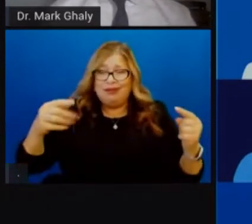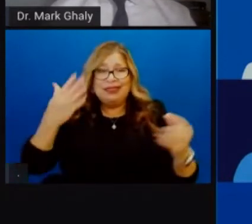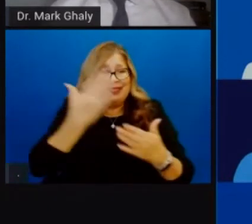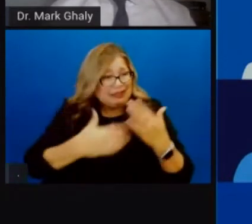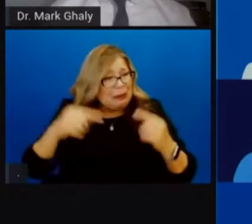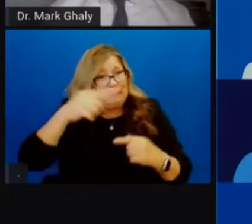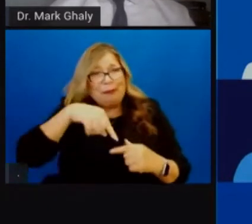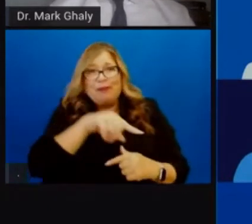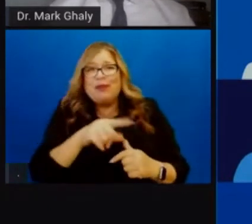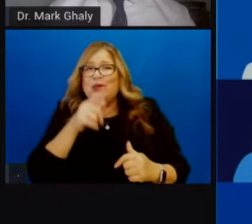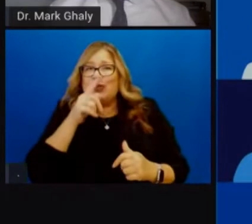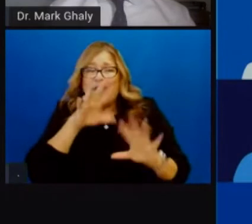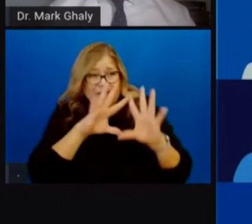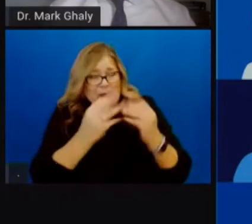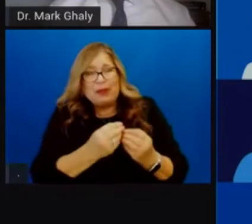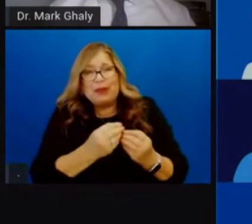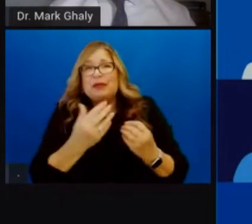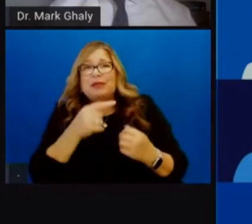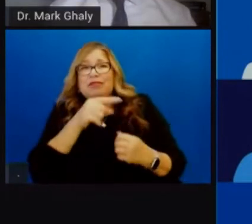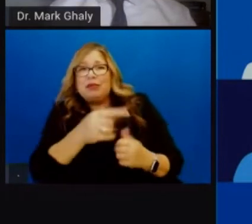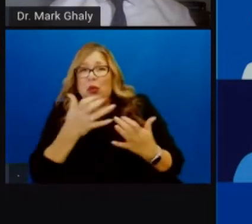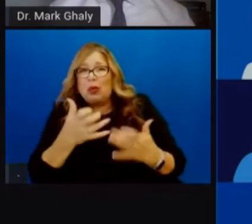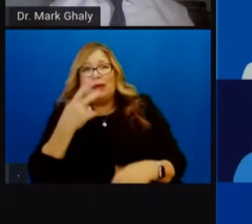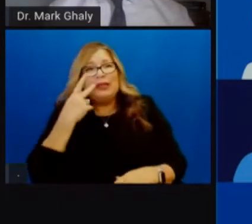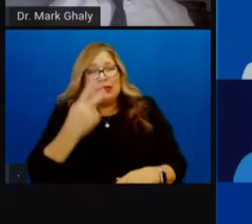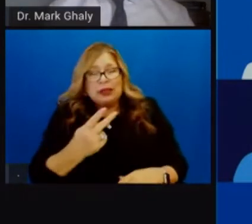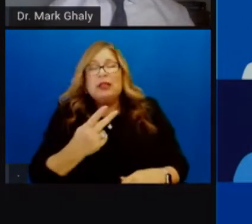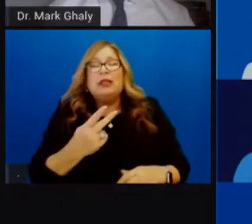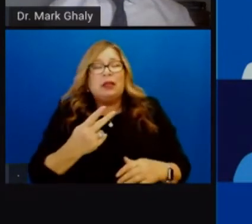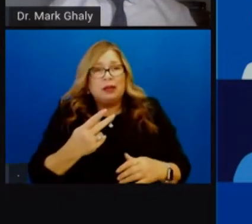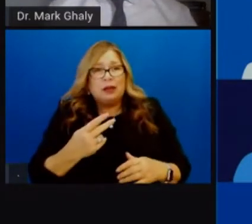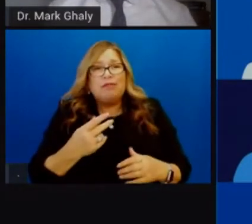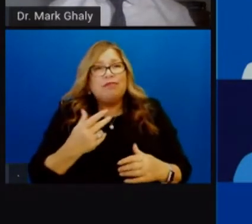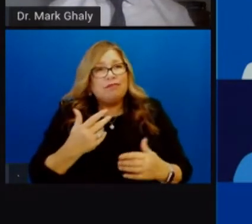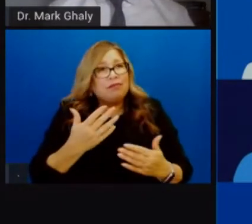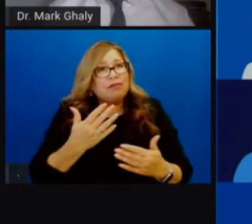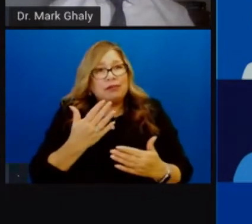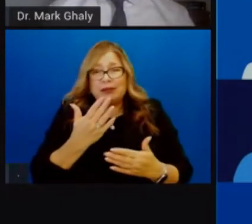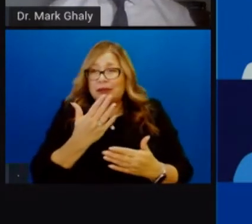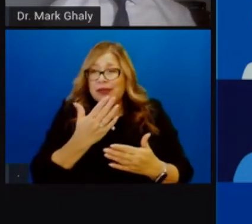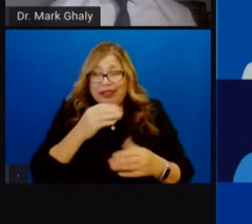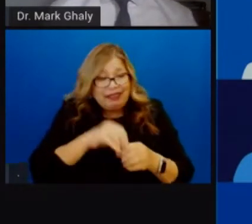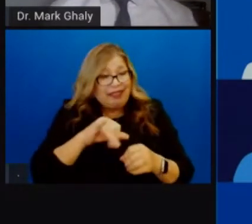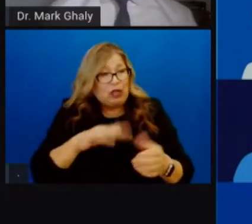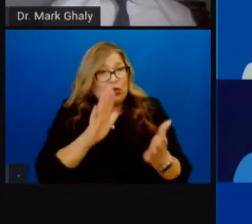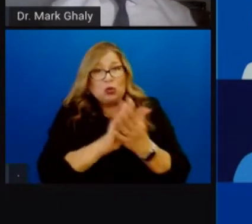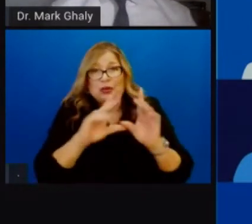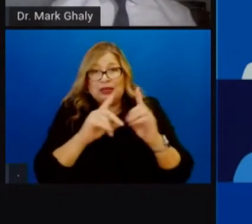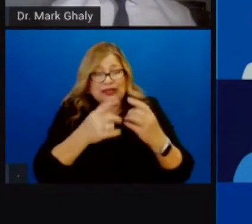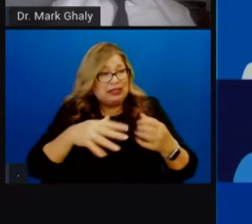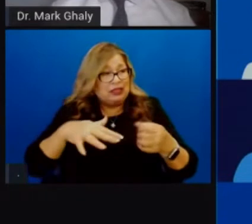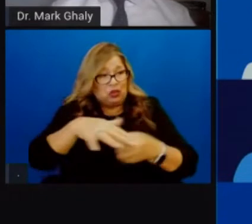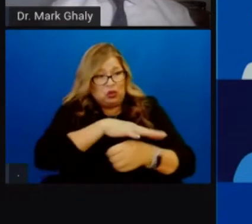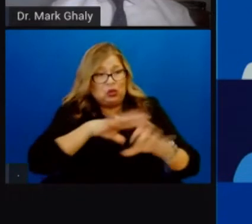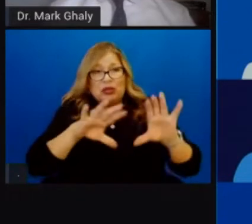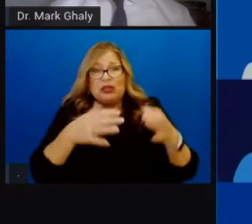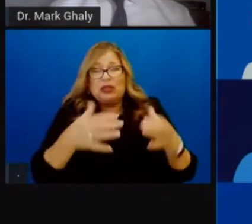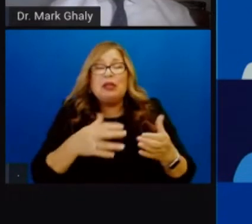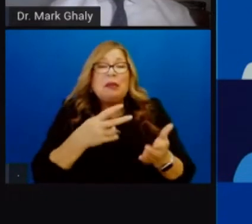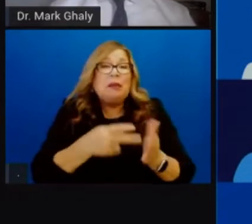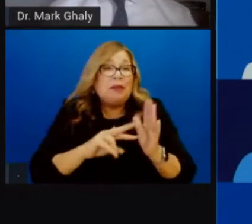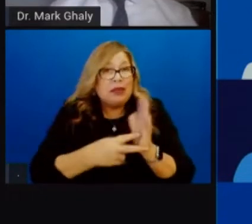been eager to see a day where potentially they'll be in a district that makes a decision to go from